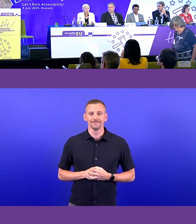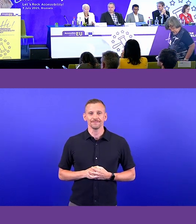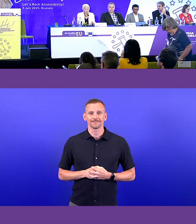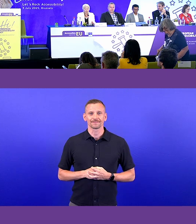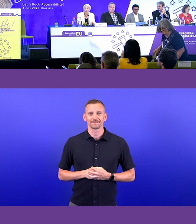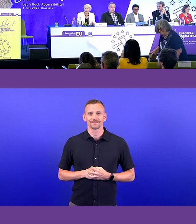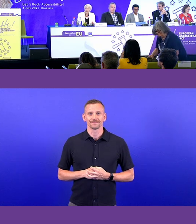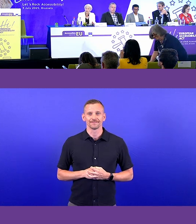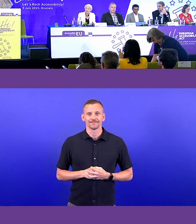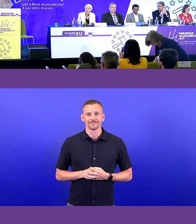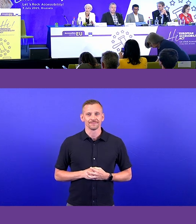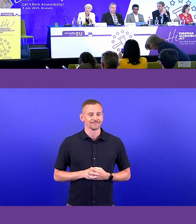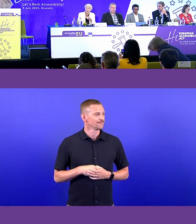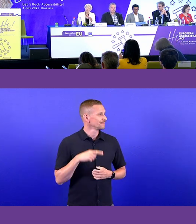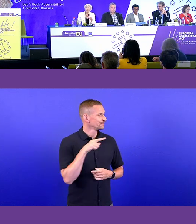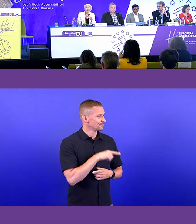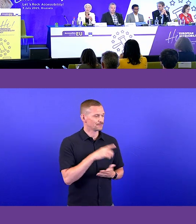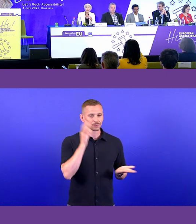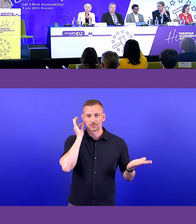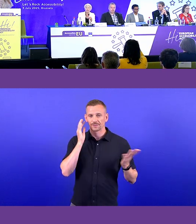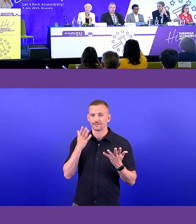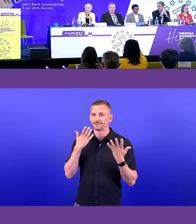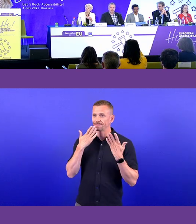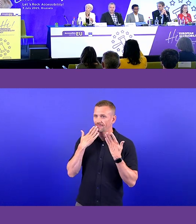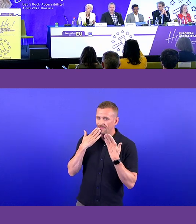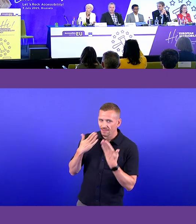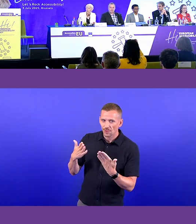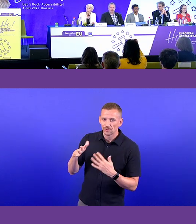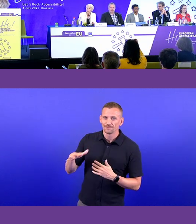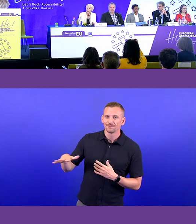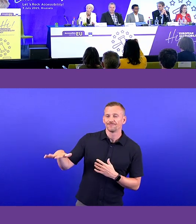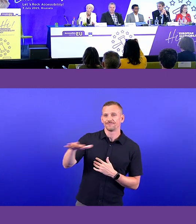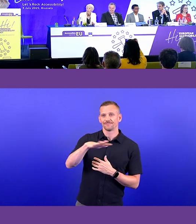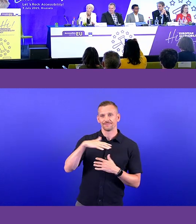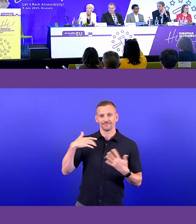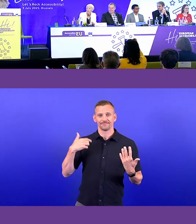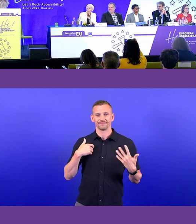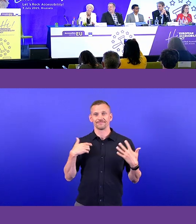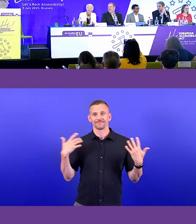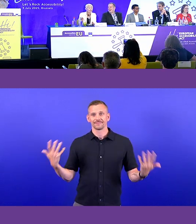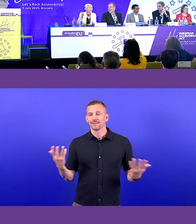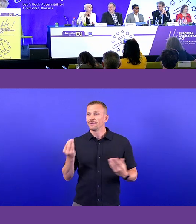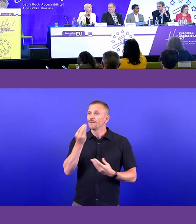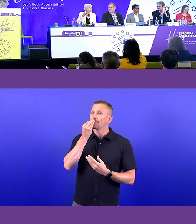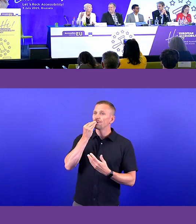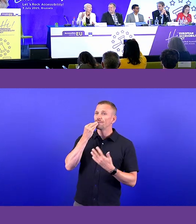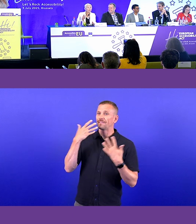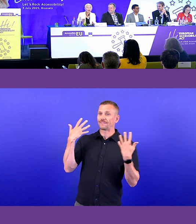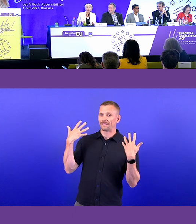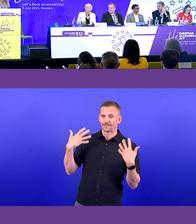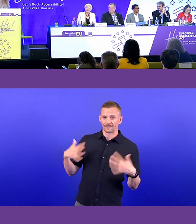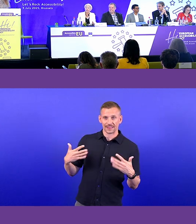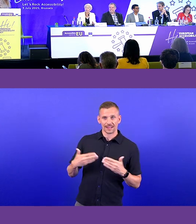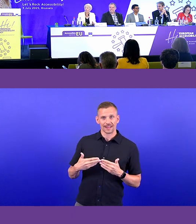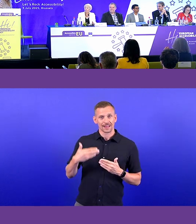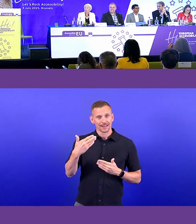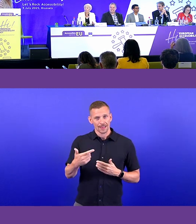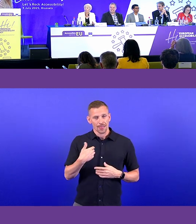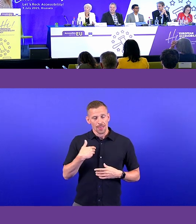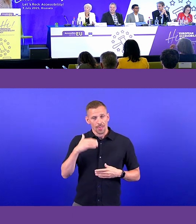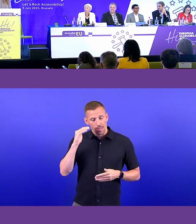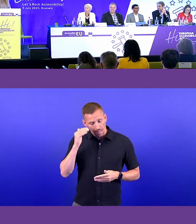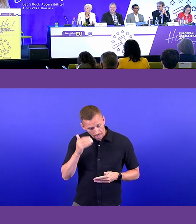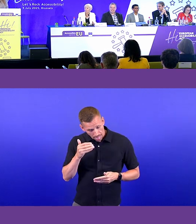Thank you all very much. This is the worst possible slot just after lunch. I will be keeping a very firm eye in case